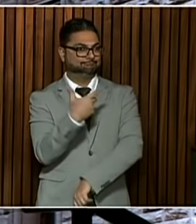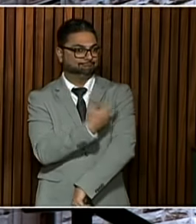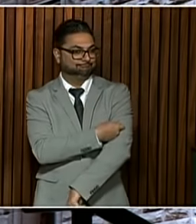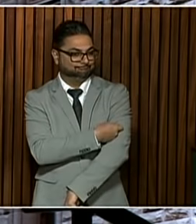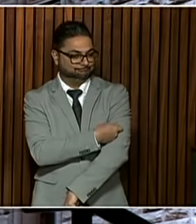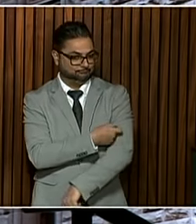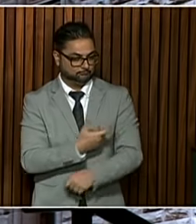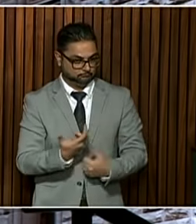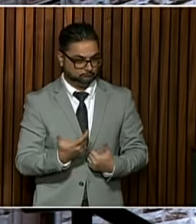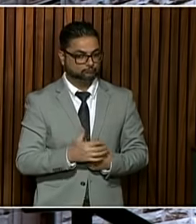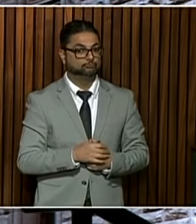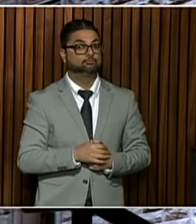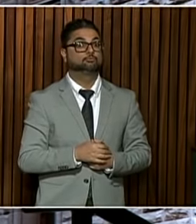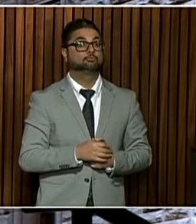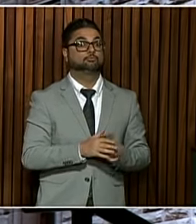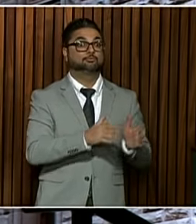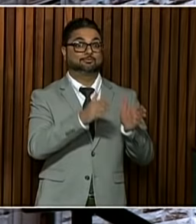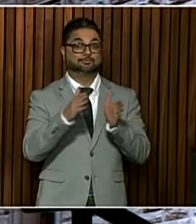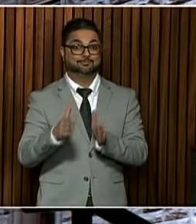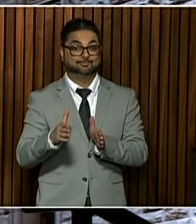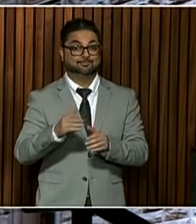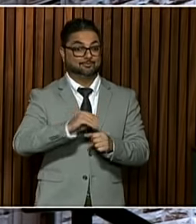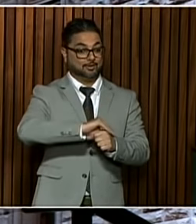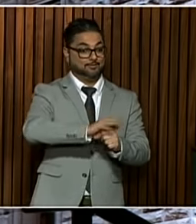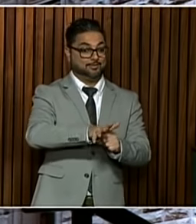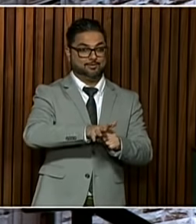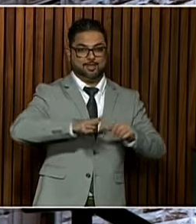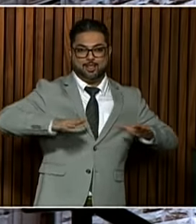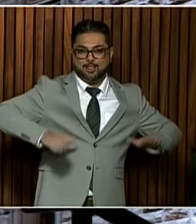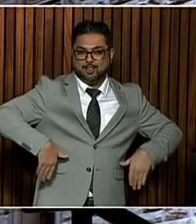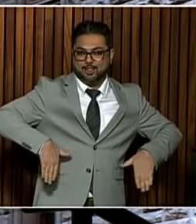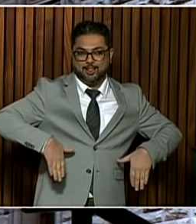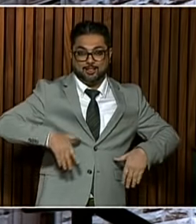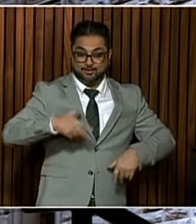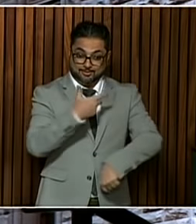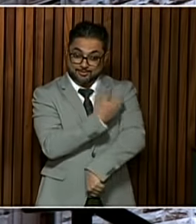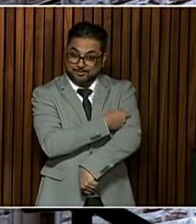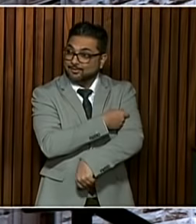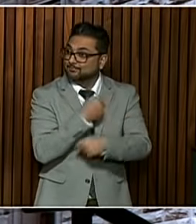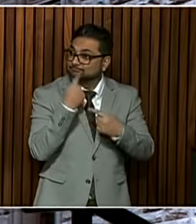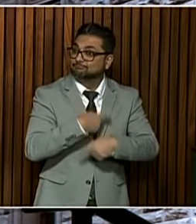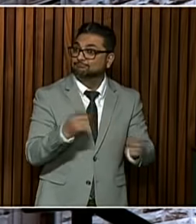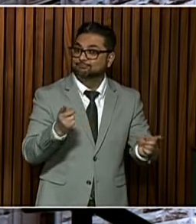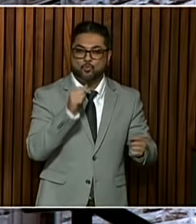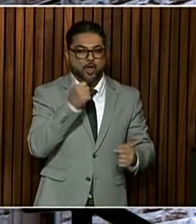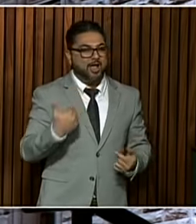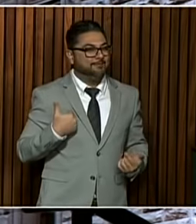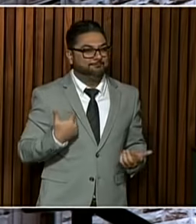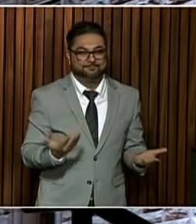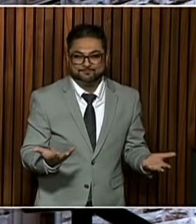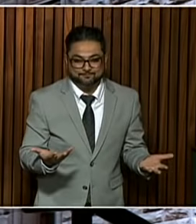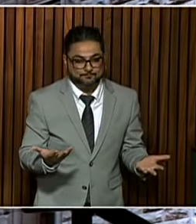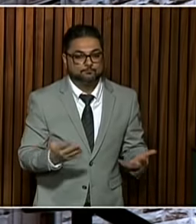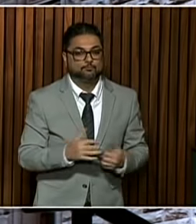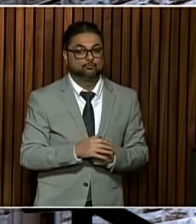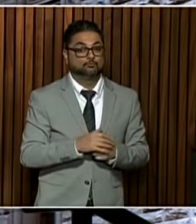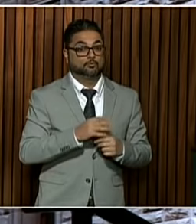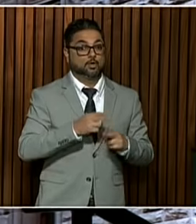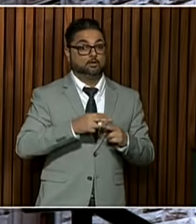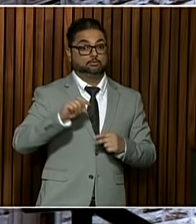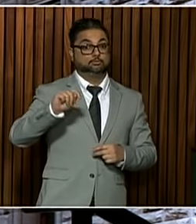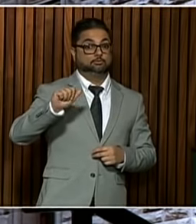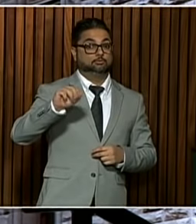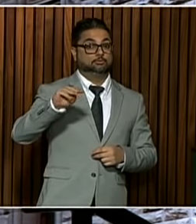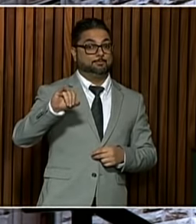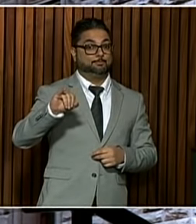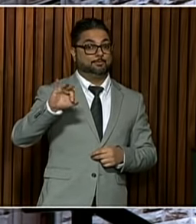also Tamivir, do not work in the case of coronavirus. So we don't have that venue there. Therefore,